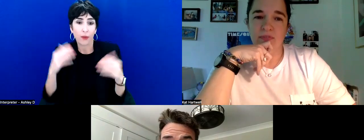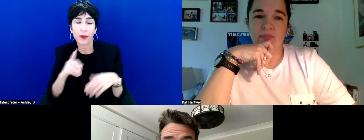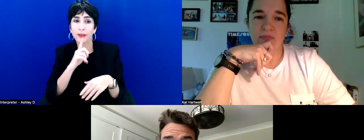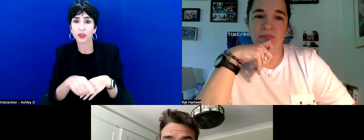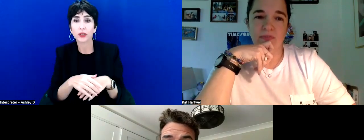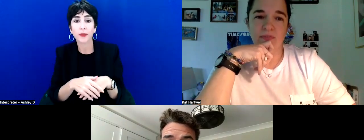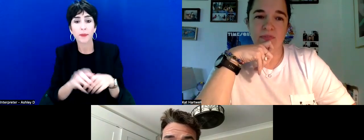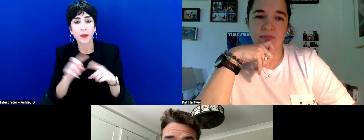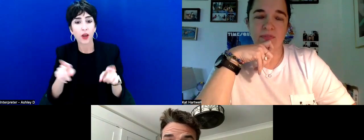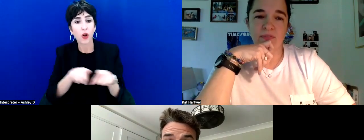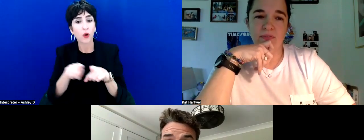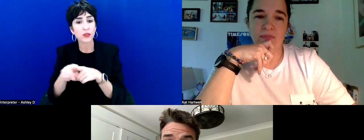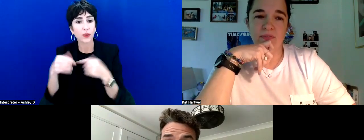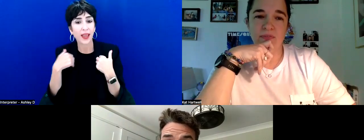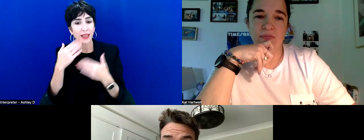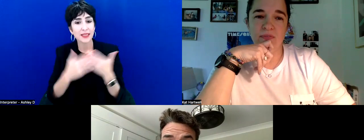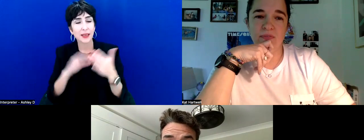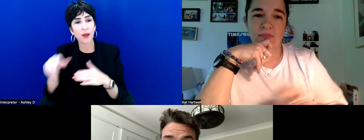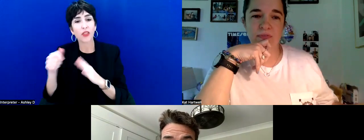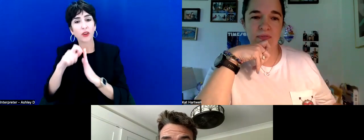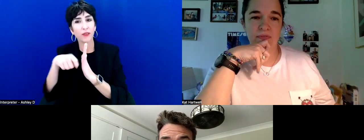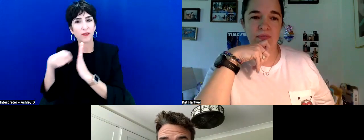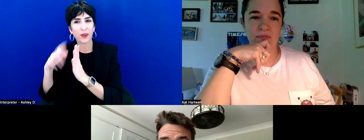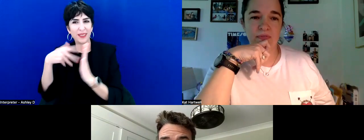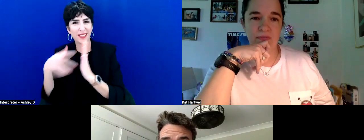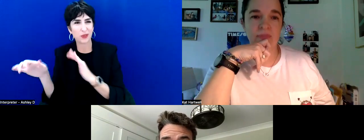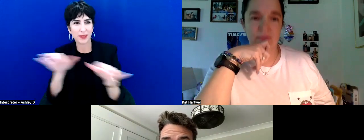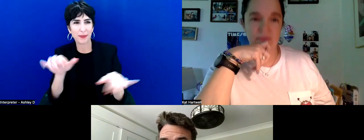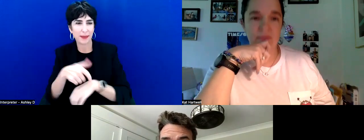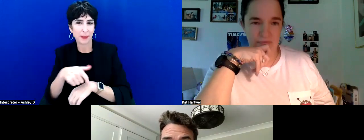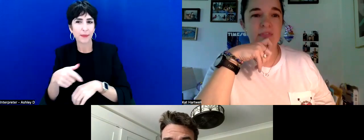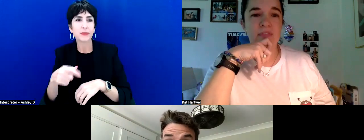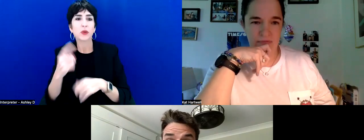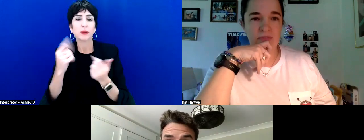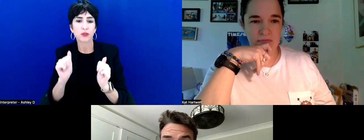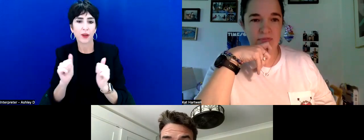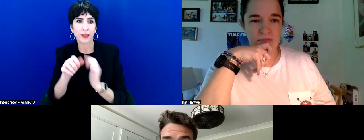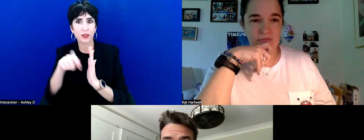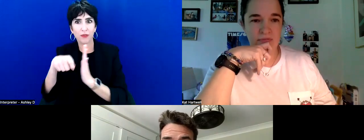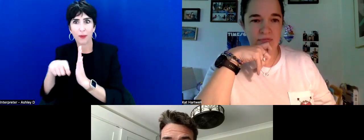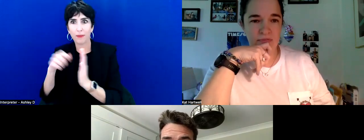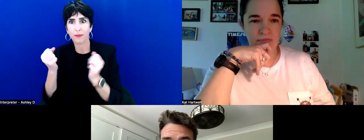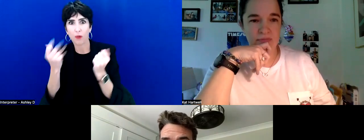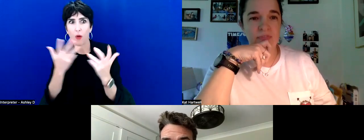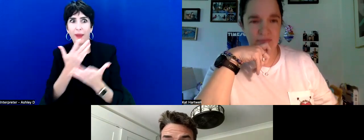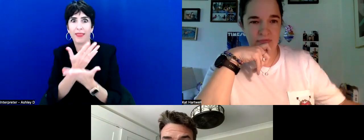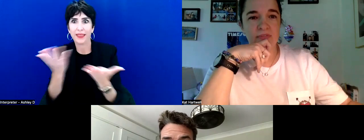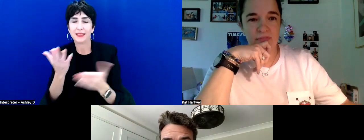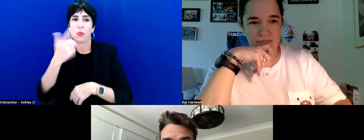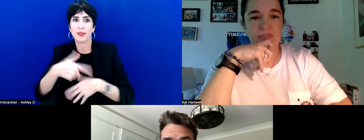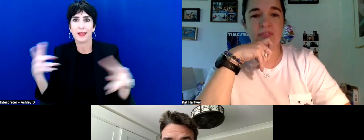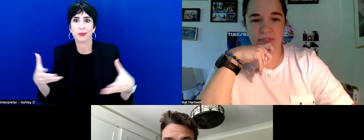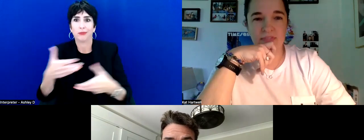sure, but I also had some other filming schedules going on at the same time. So they were trying to film all my stuff and get it